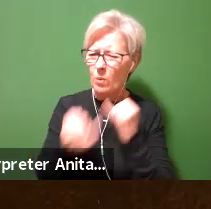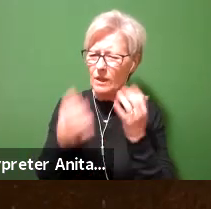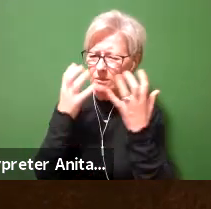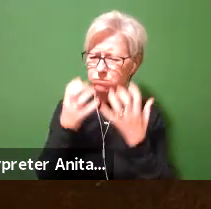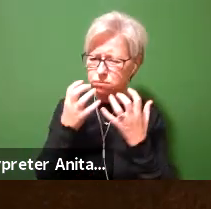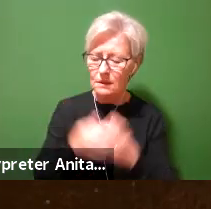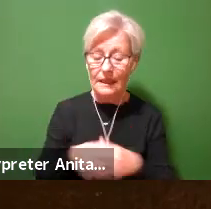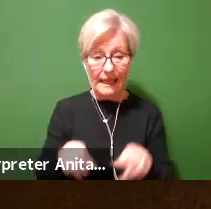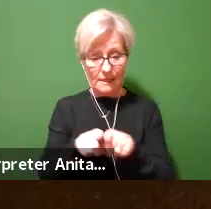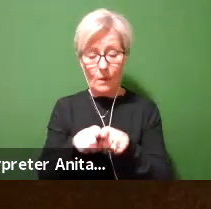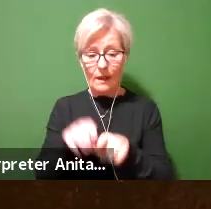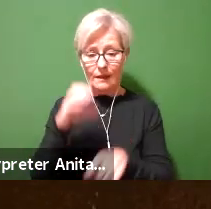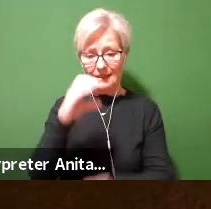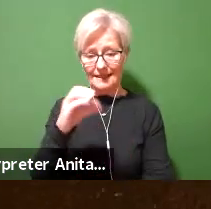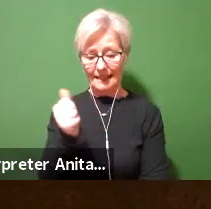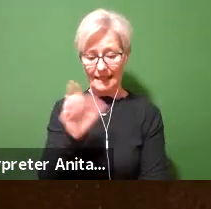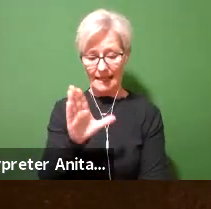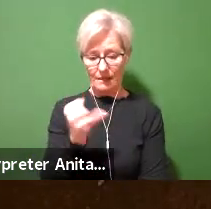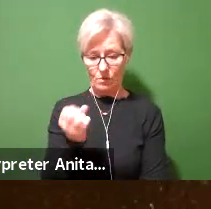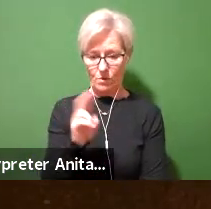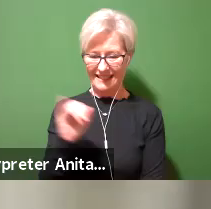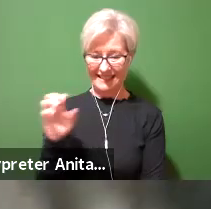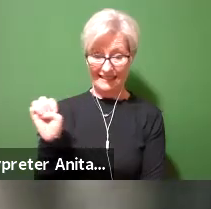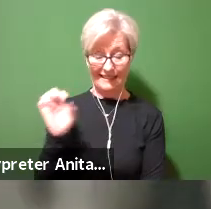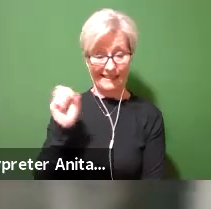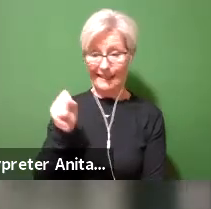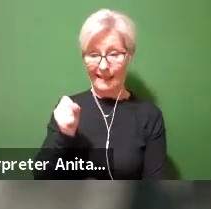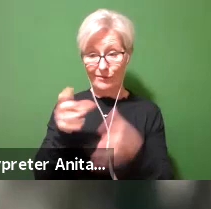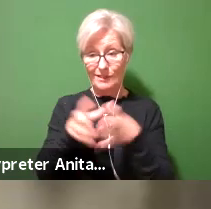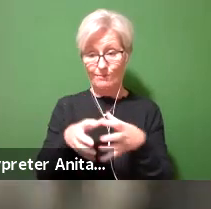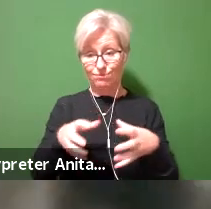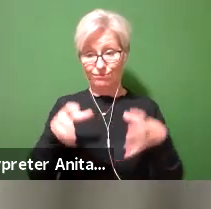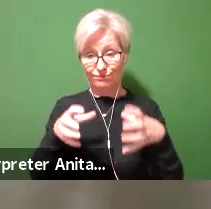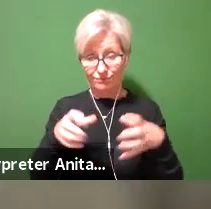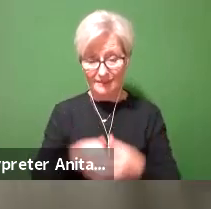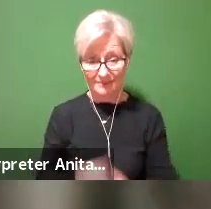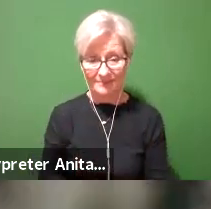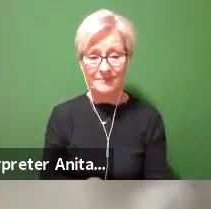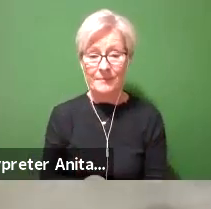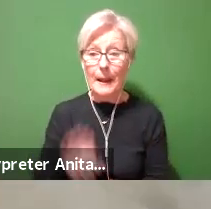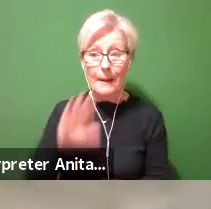alcohol, and when drinking, we often eat less than healthy food despite our best made plans.